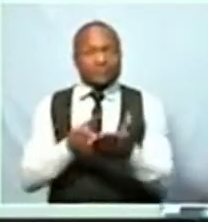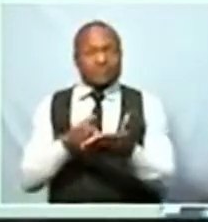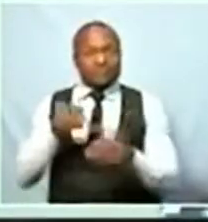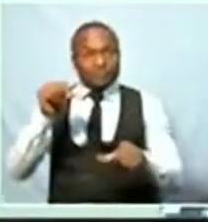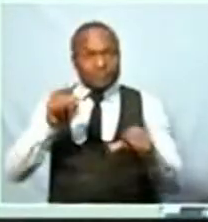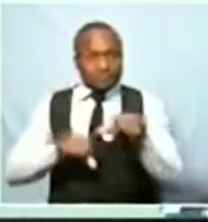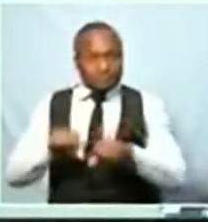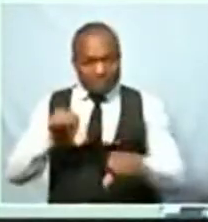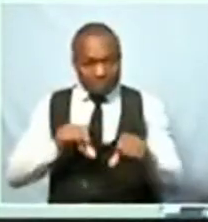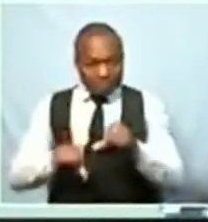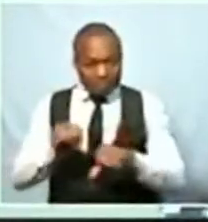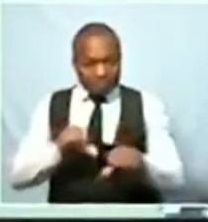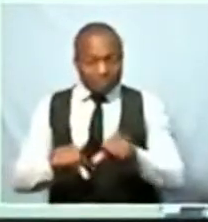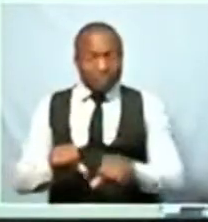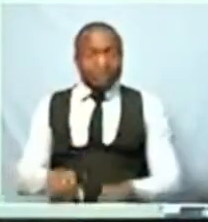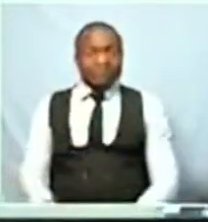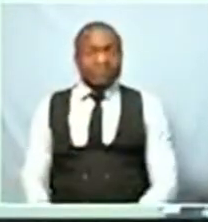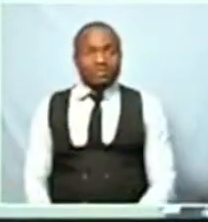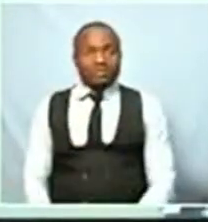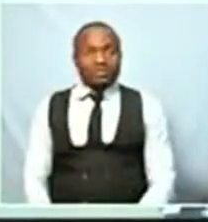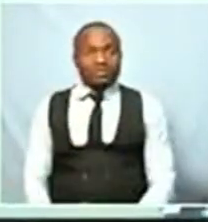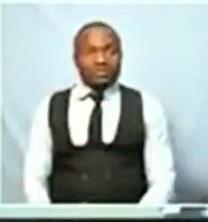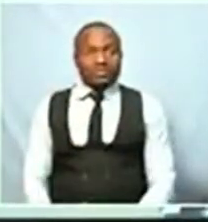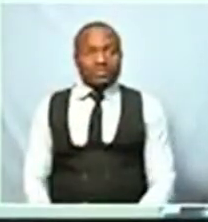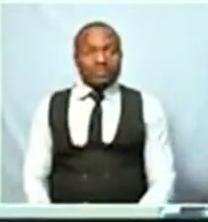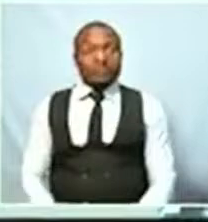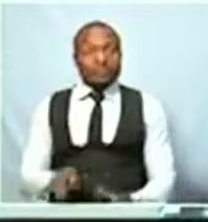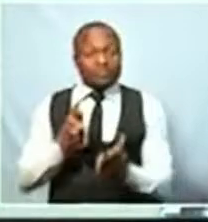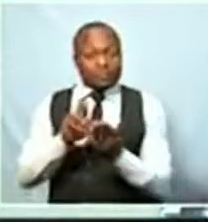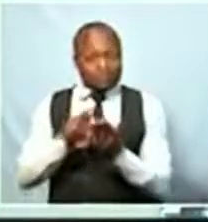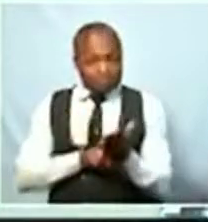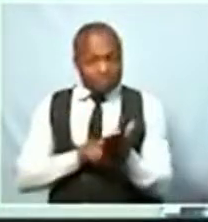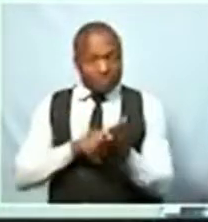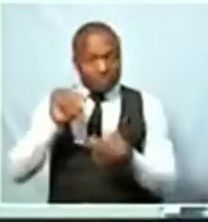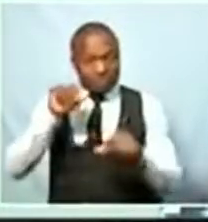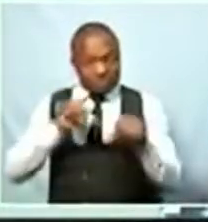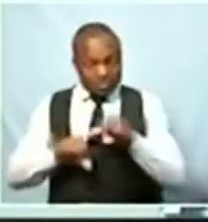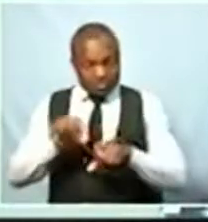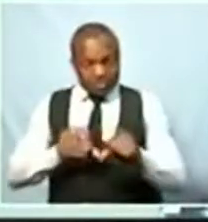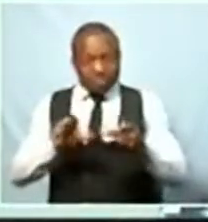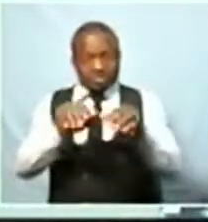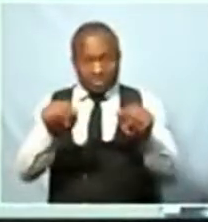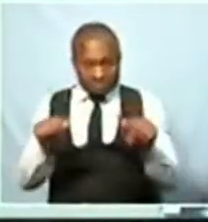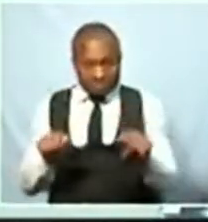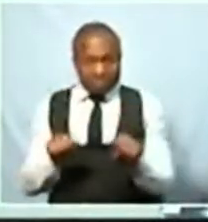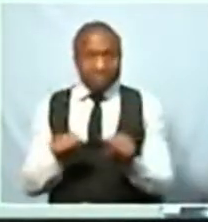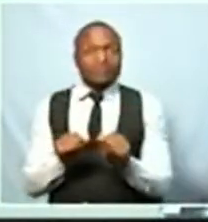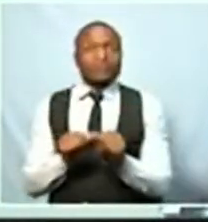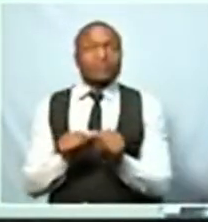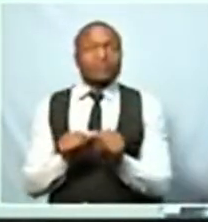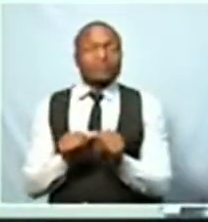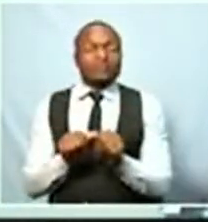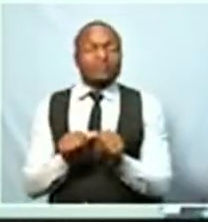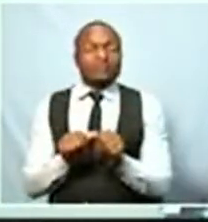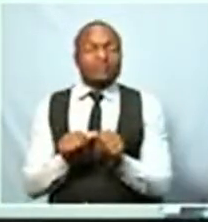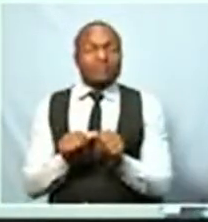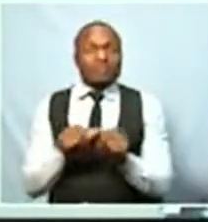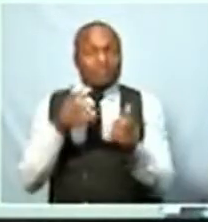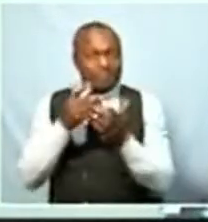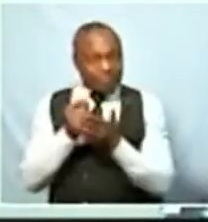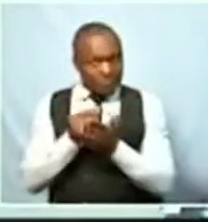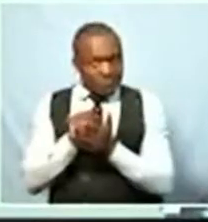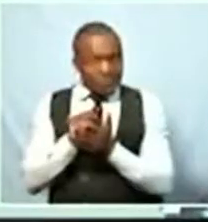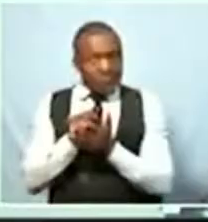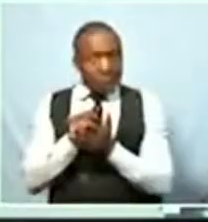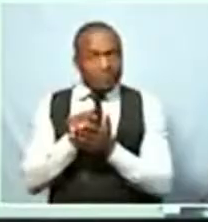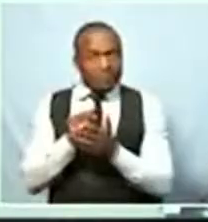honorable members, are a report of the Auditor General on the accounts of the Republic